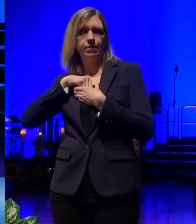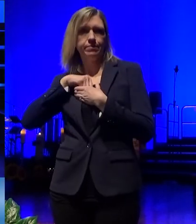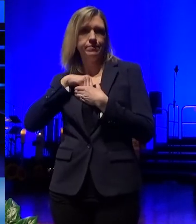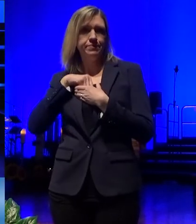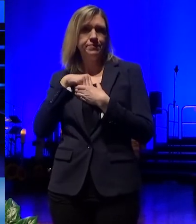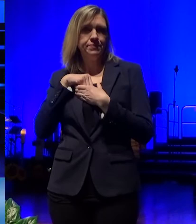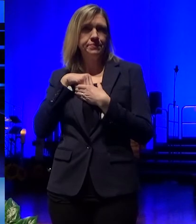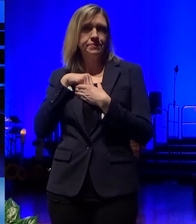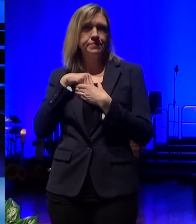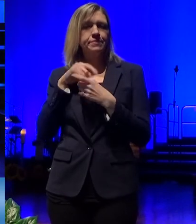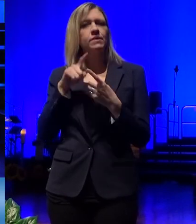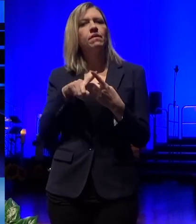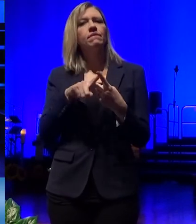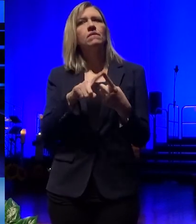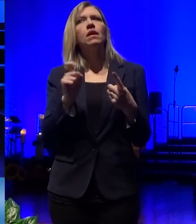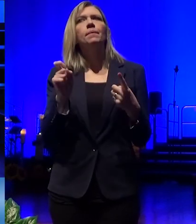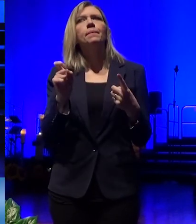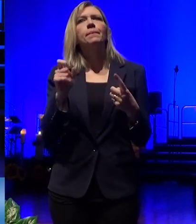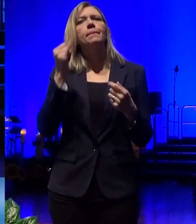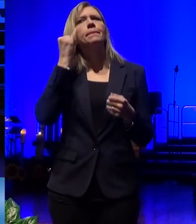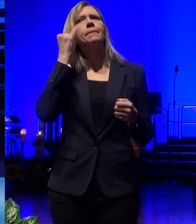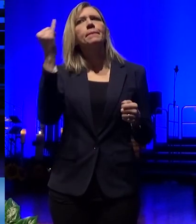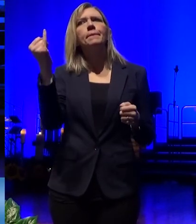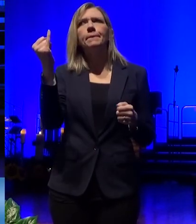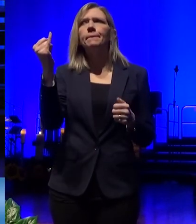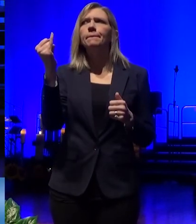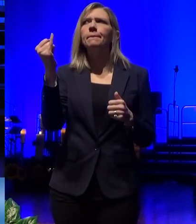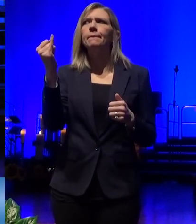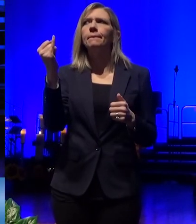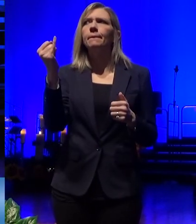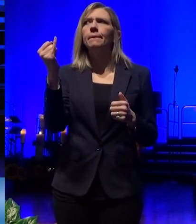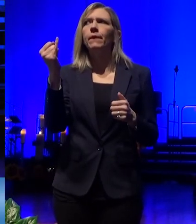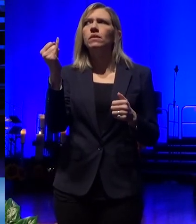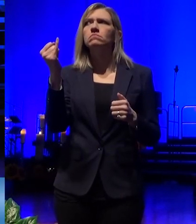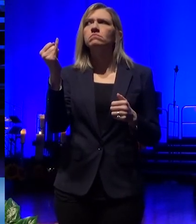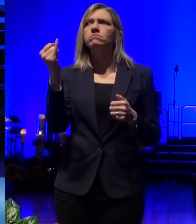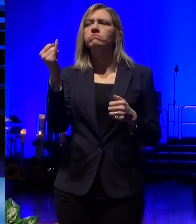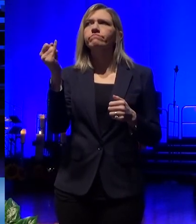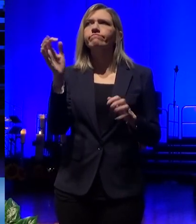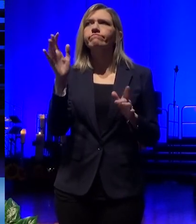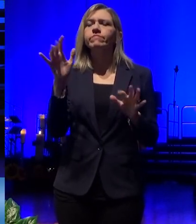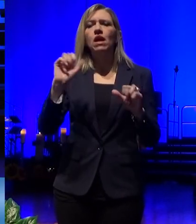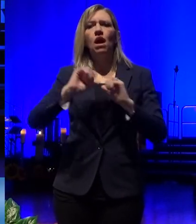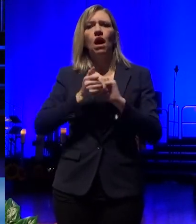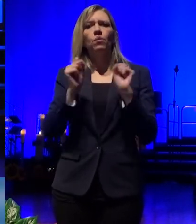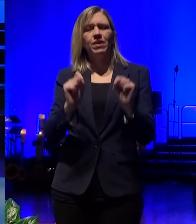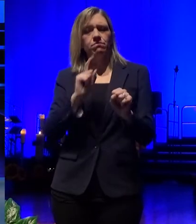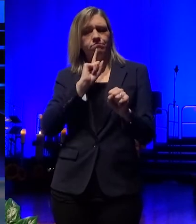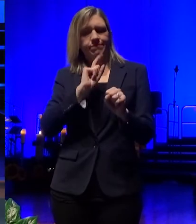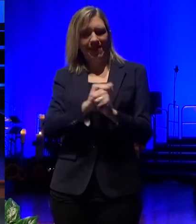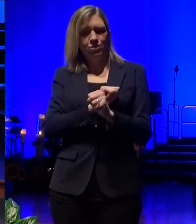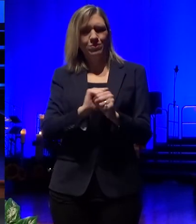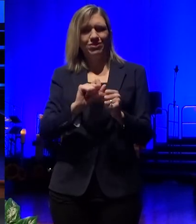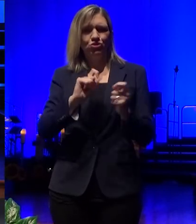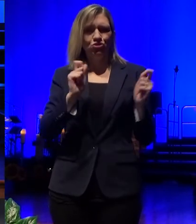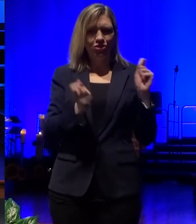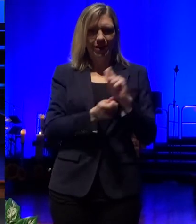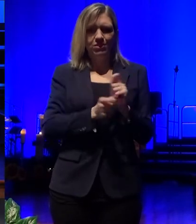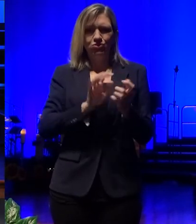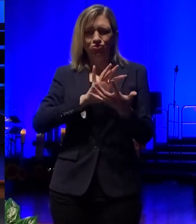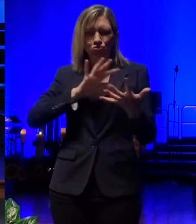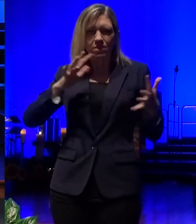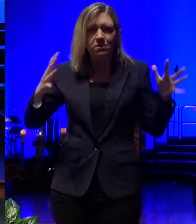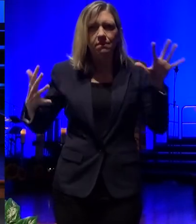out of this notion of how we actually change and even transform